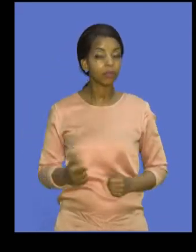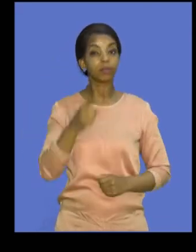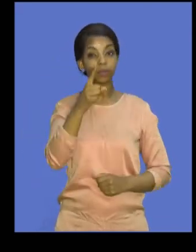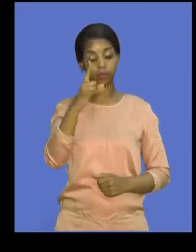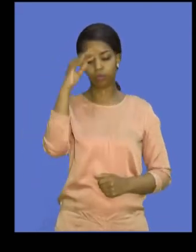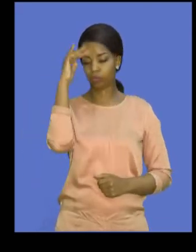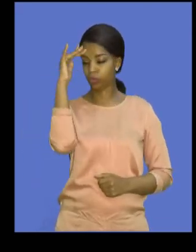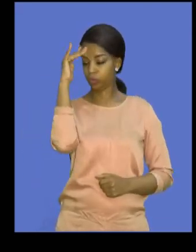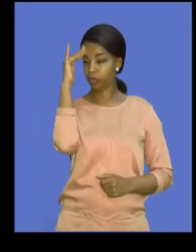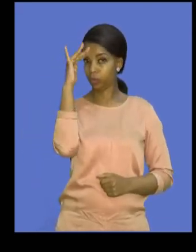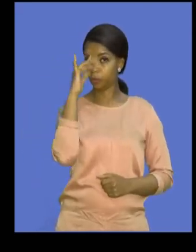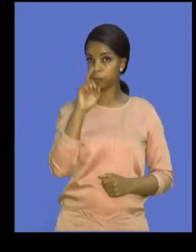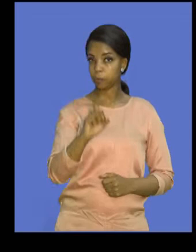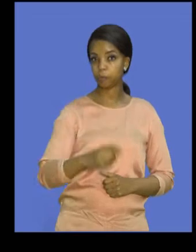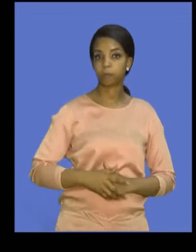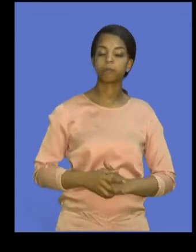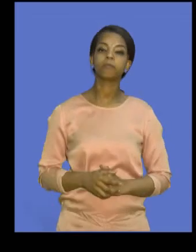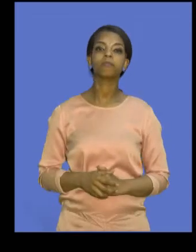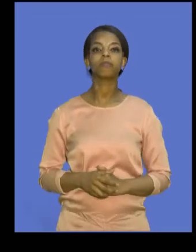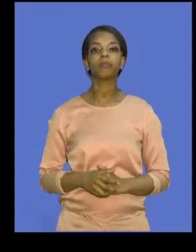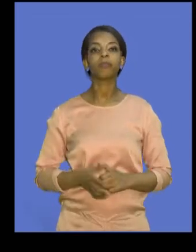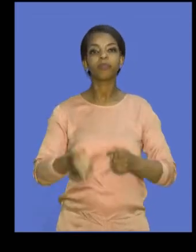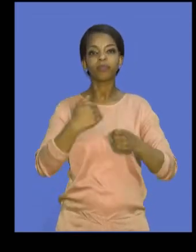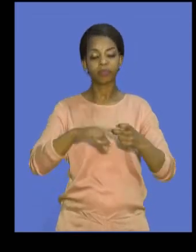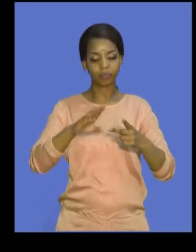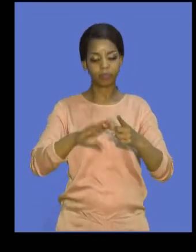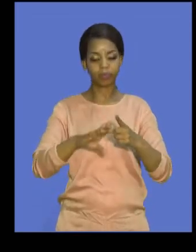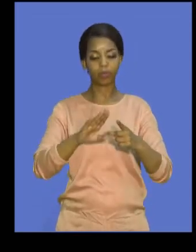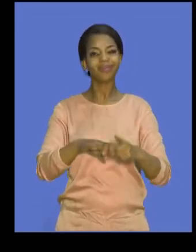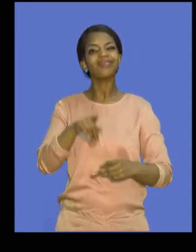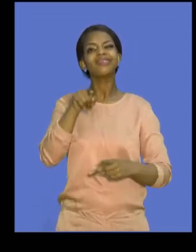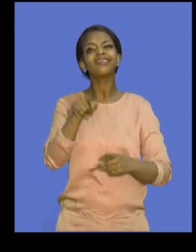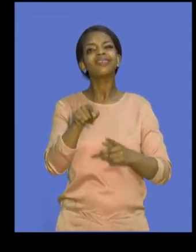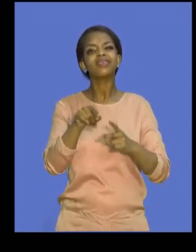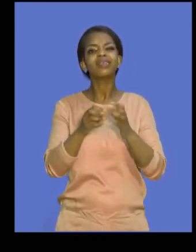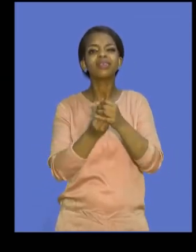there. And also, what exactly is growth?